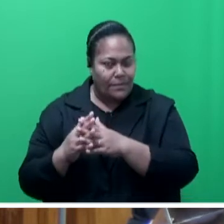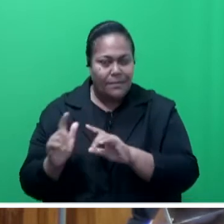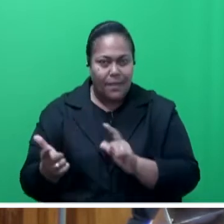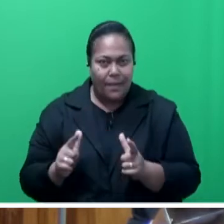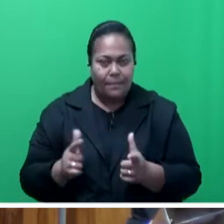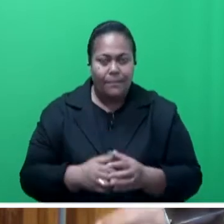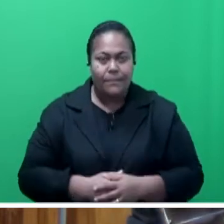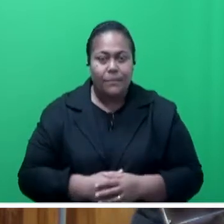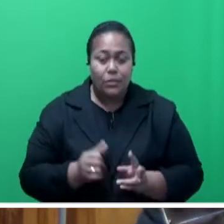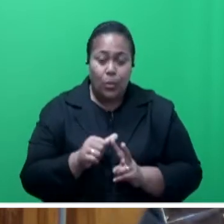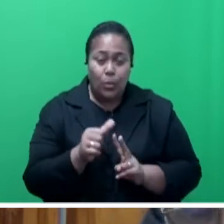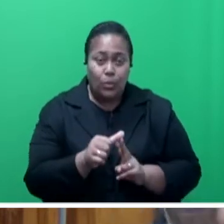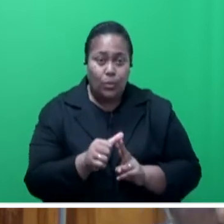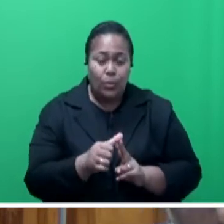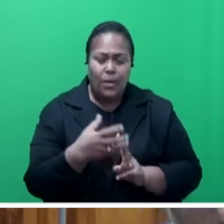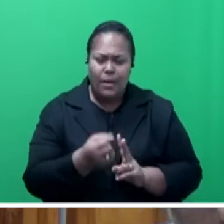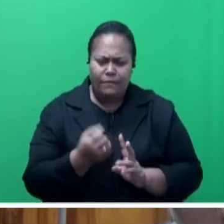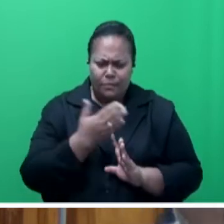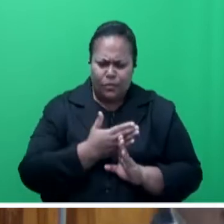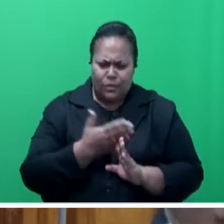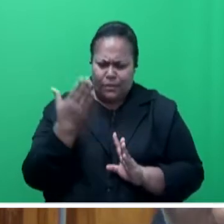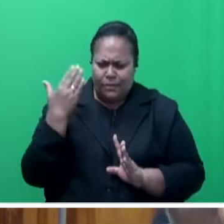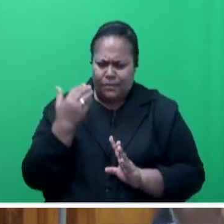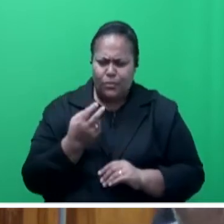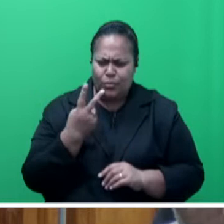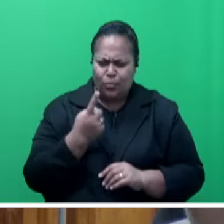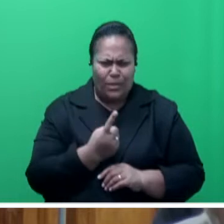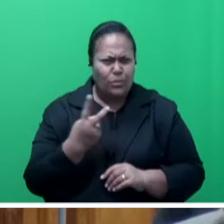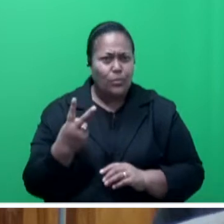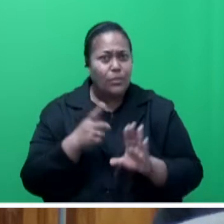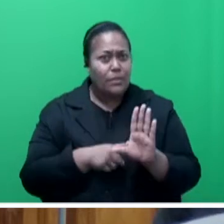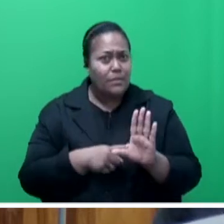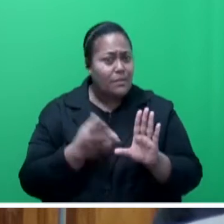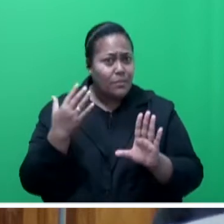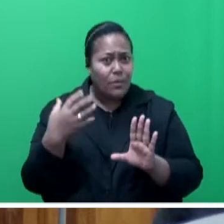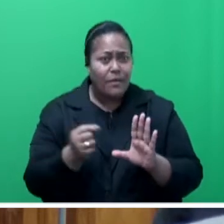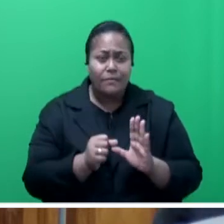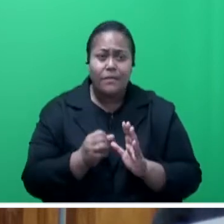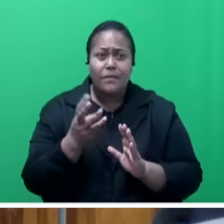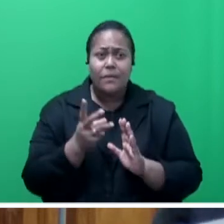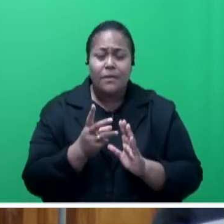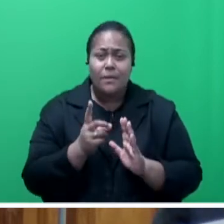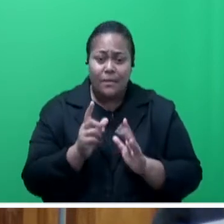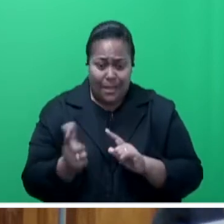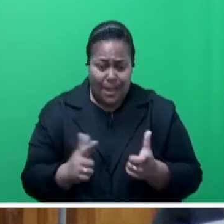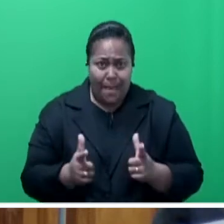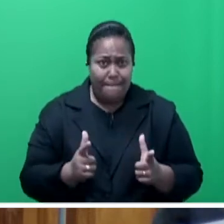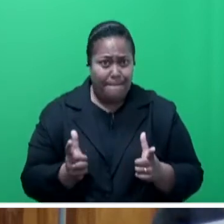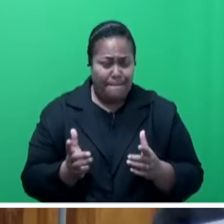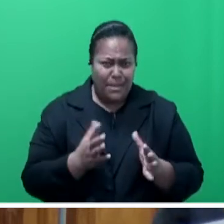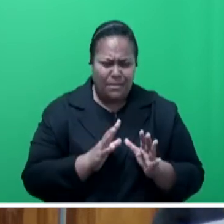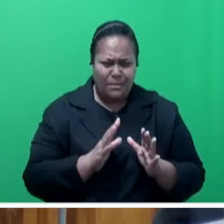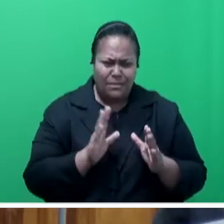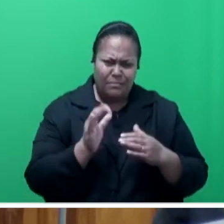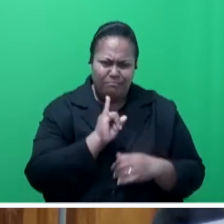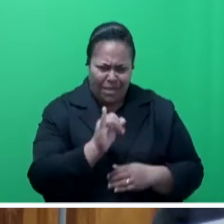period that in between the last 1 to 2 years, when we've had some times when the Cath Lab wasn't working, those patients